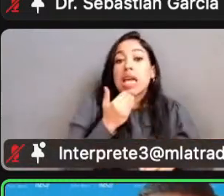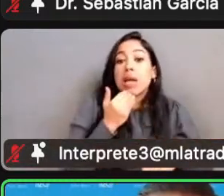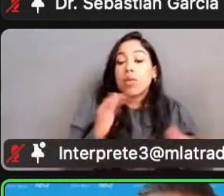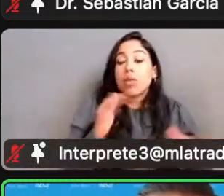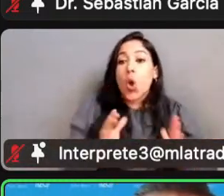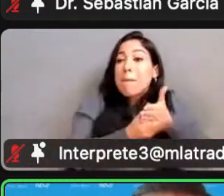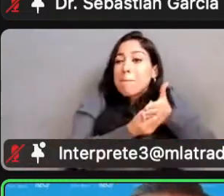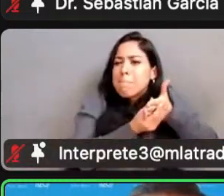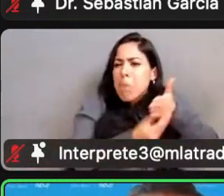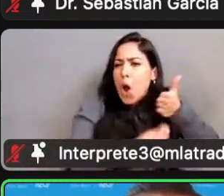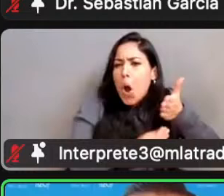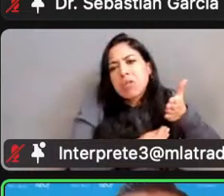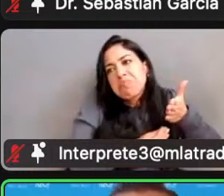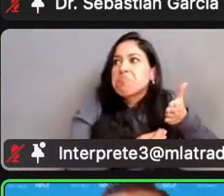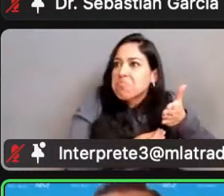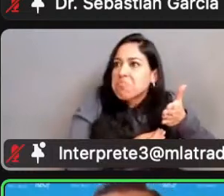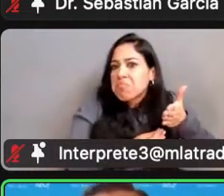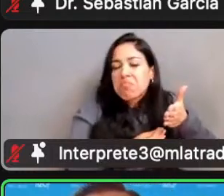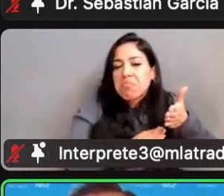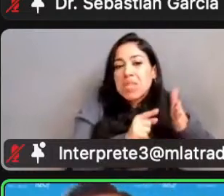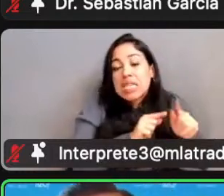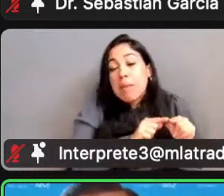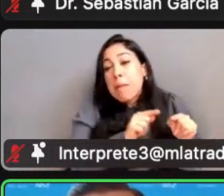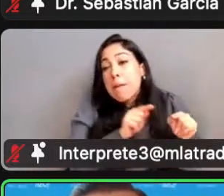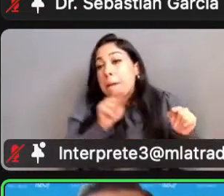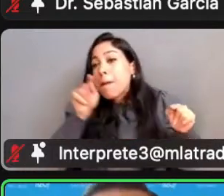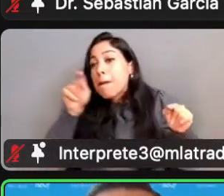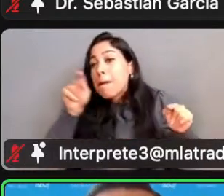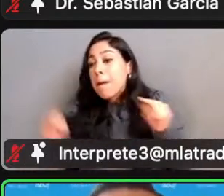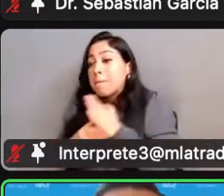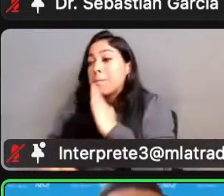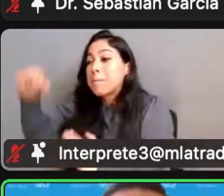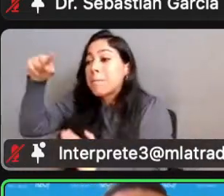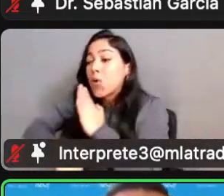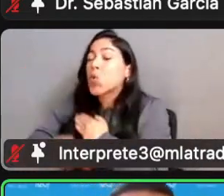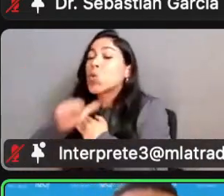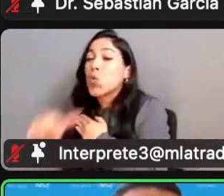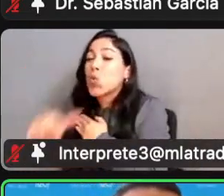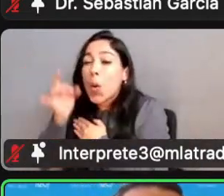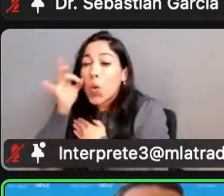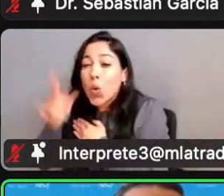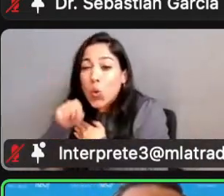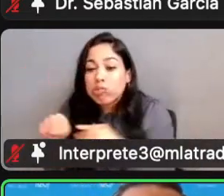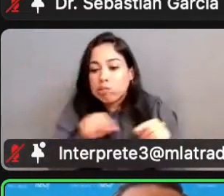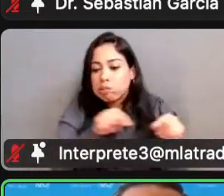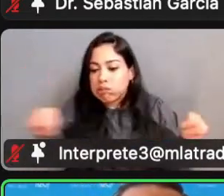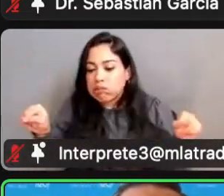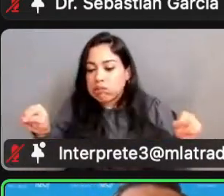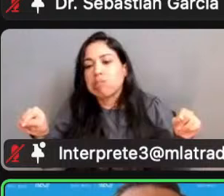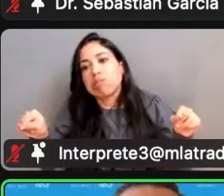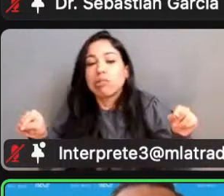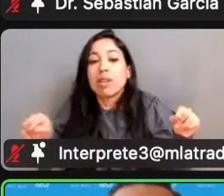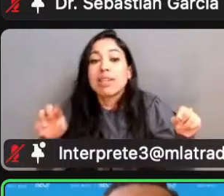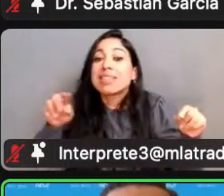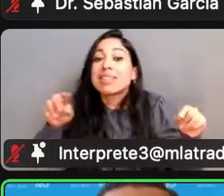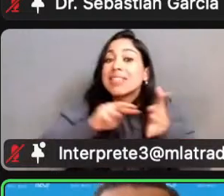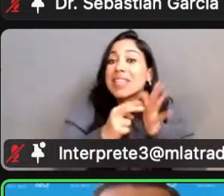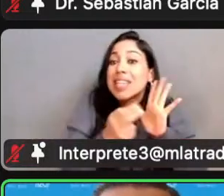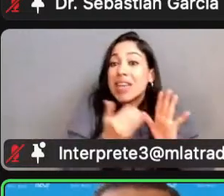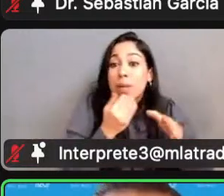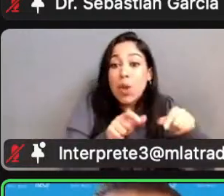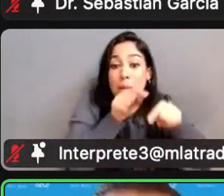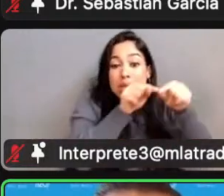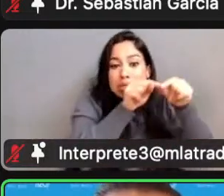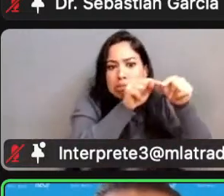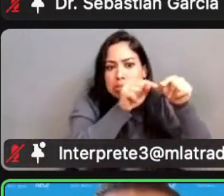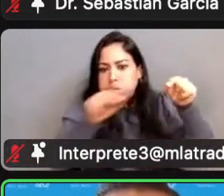least poverty to the one to the most multidimensional poverty. And what we see here is that